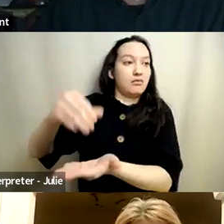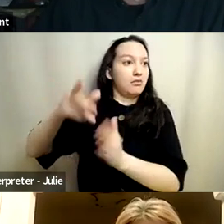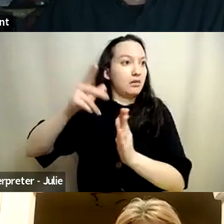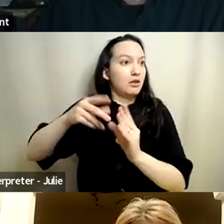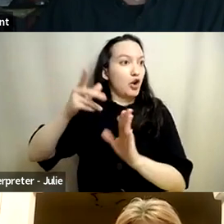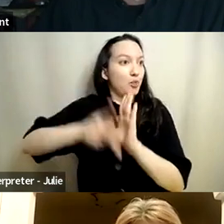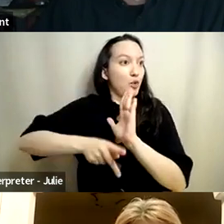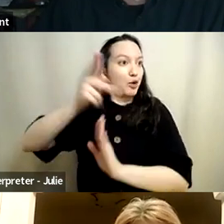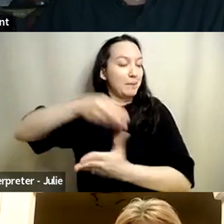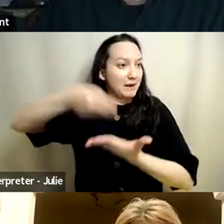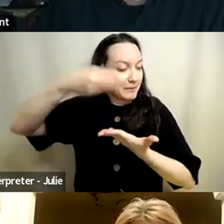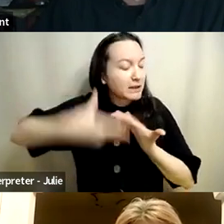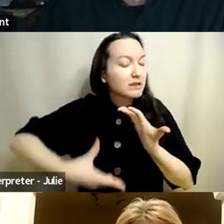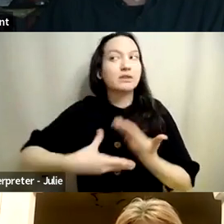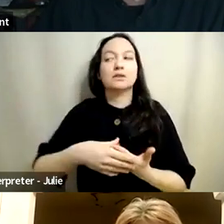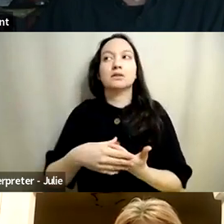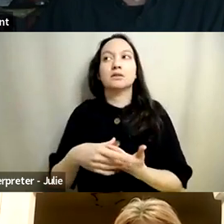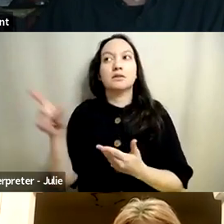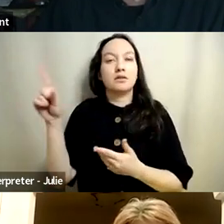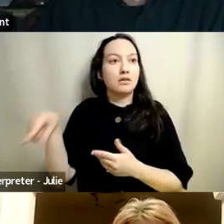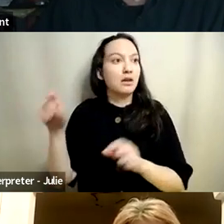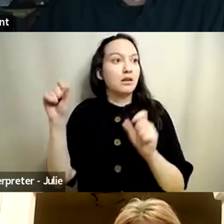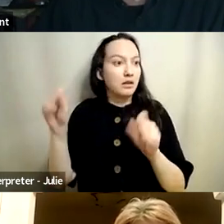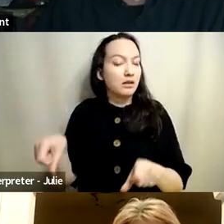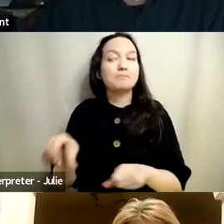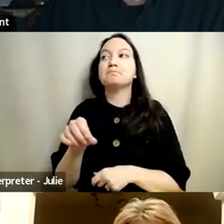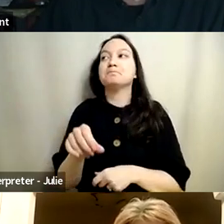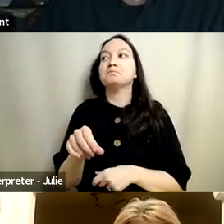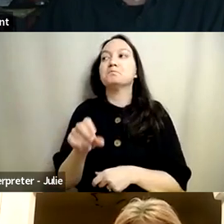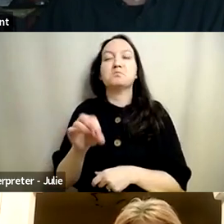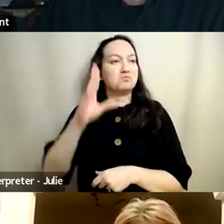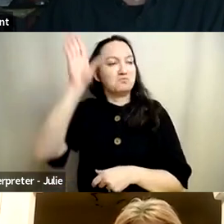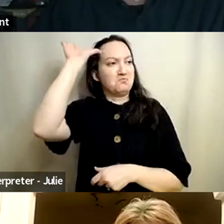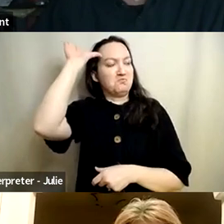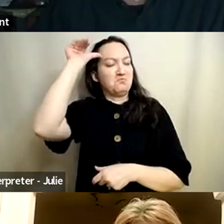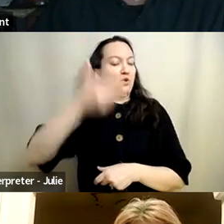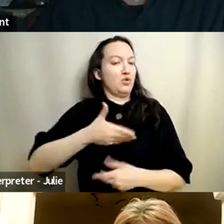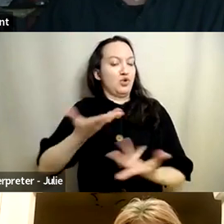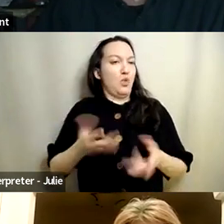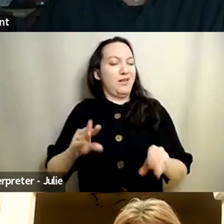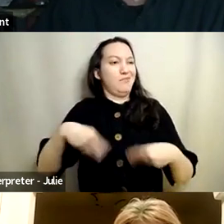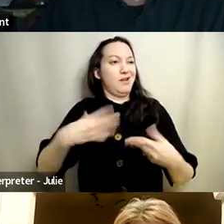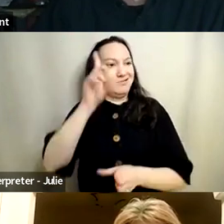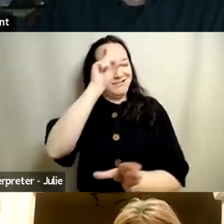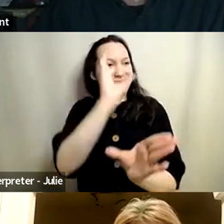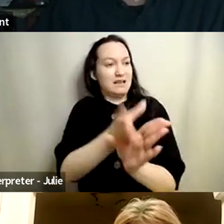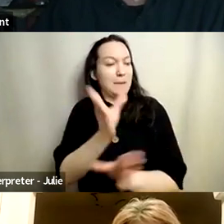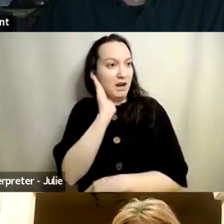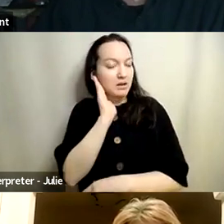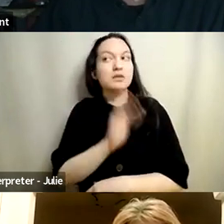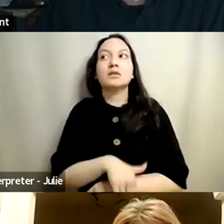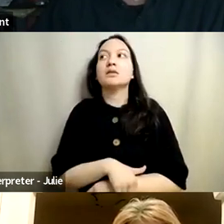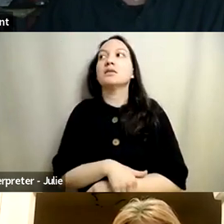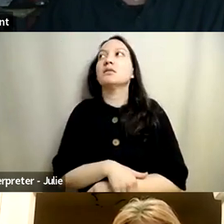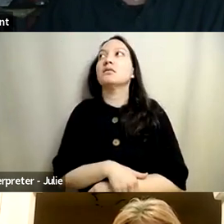program, but they can still, if they're unwilling to provide the psych beds, then